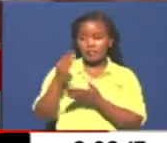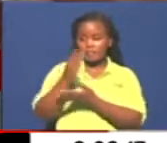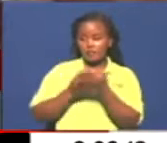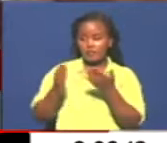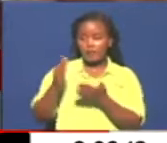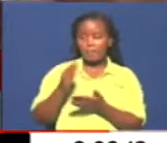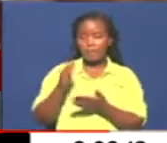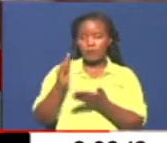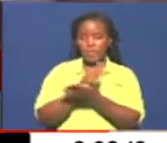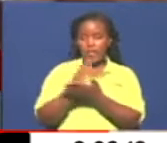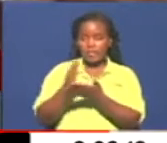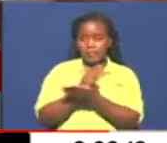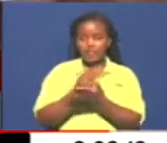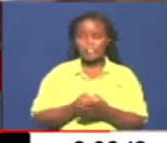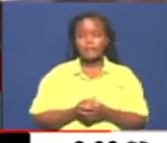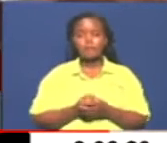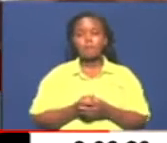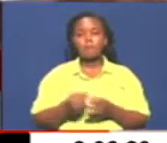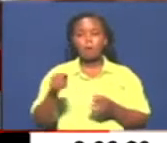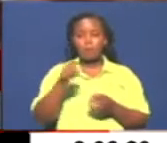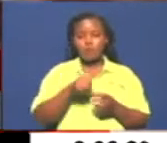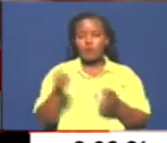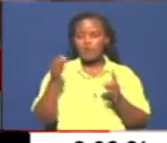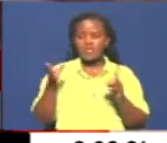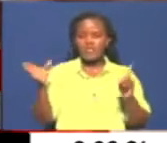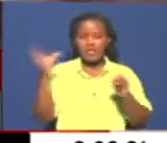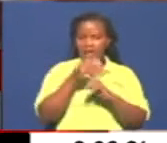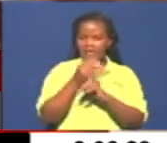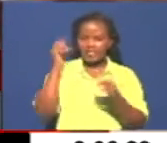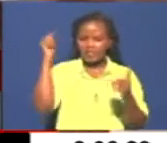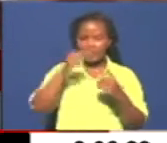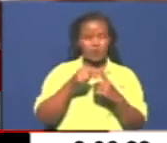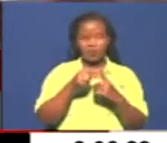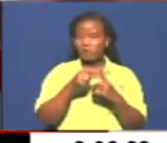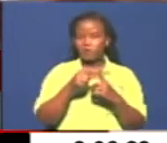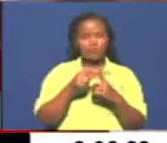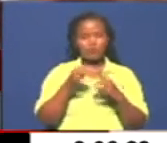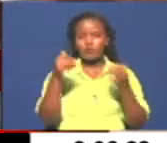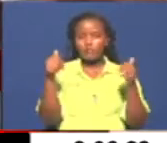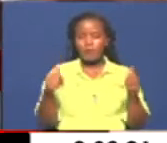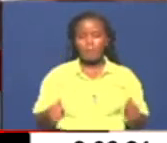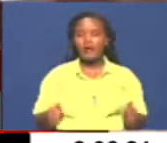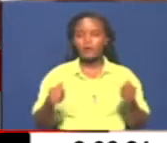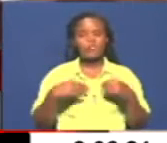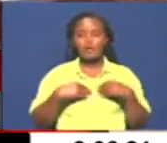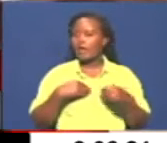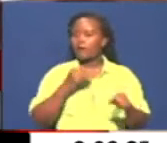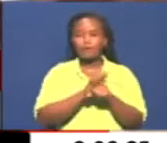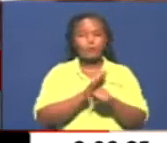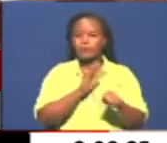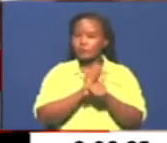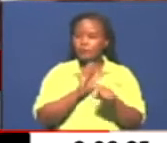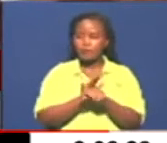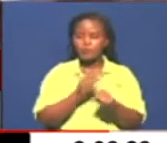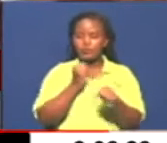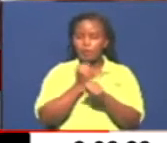Now, to say that we have attained our goals will be misleading. There is a lot more that we need to do